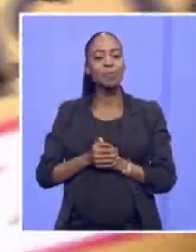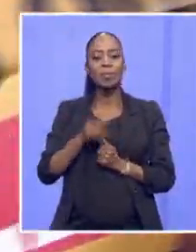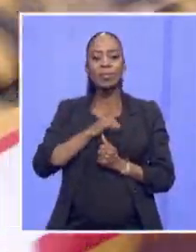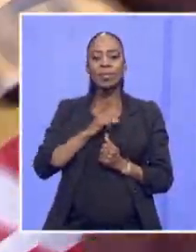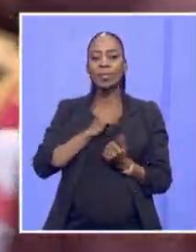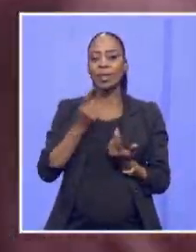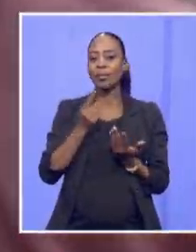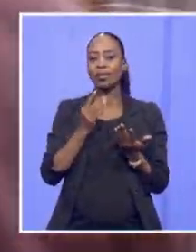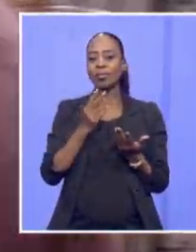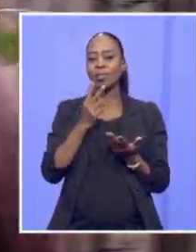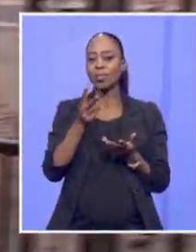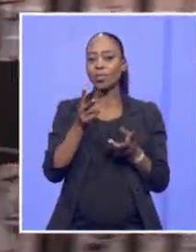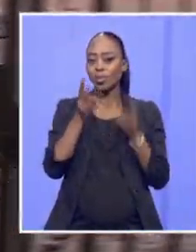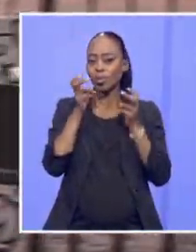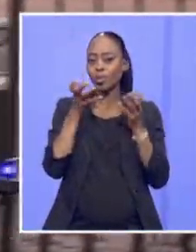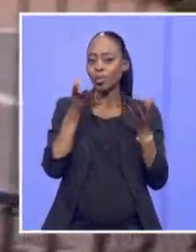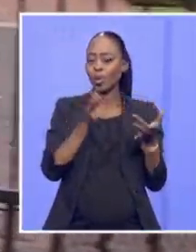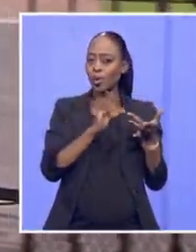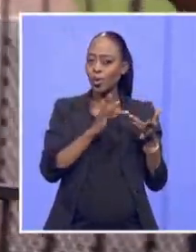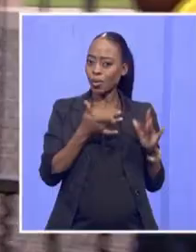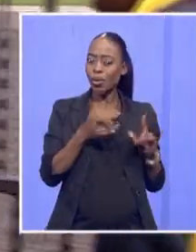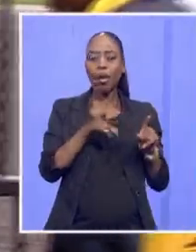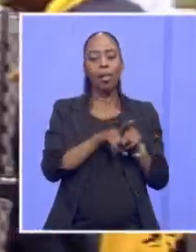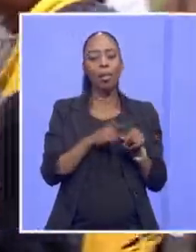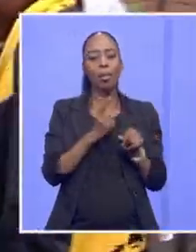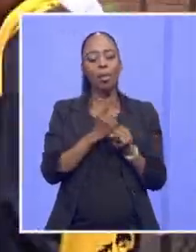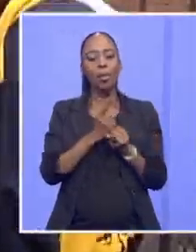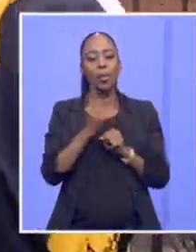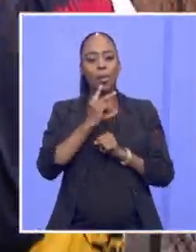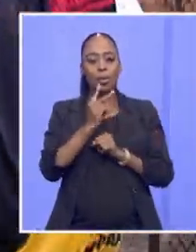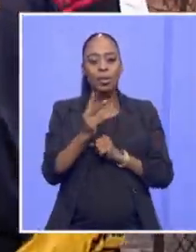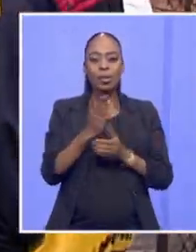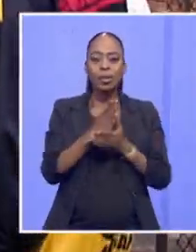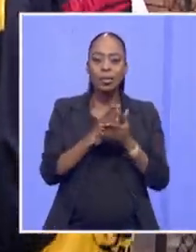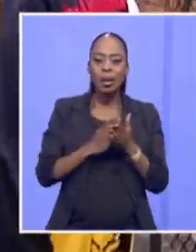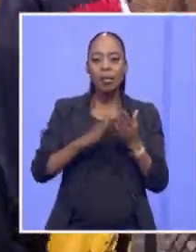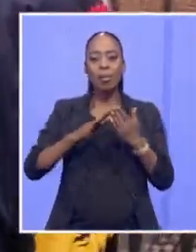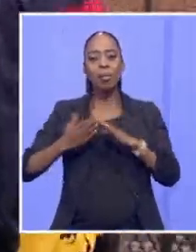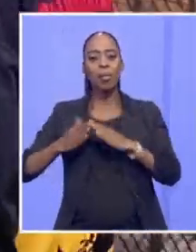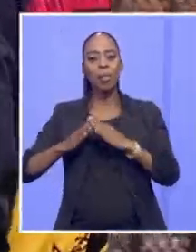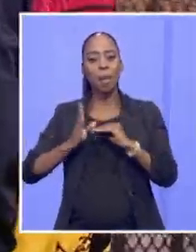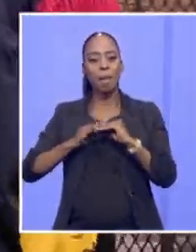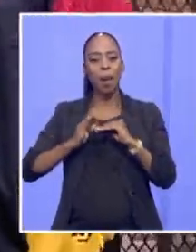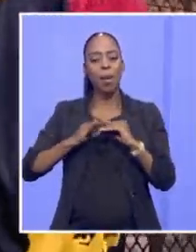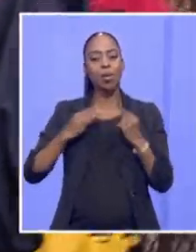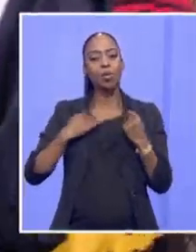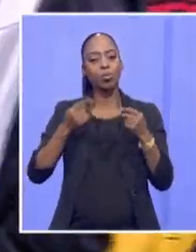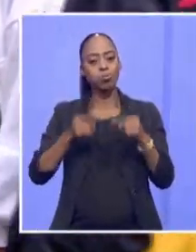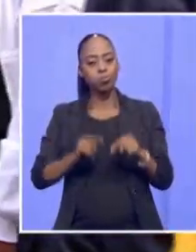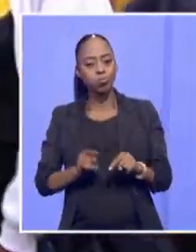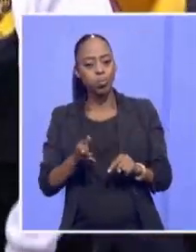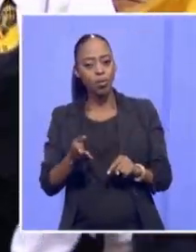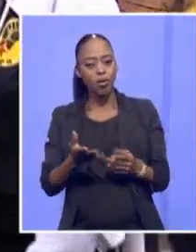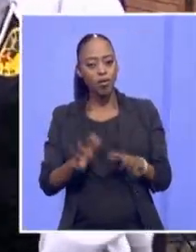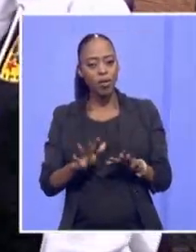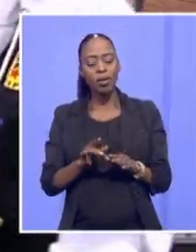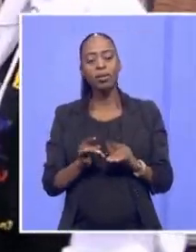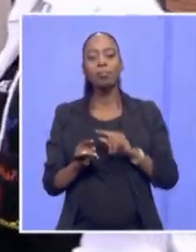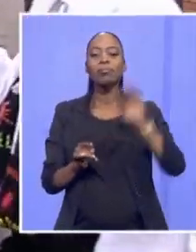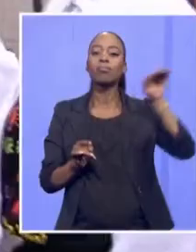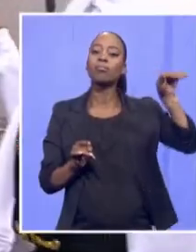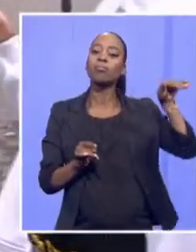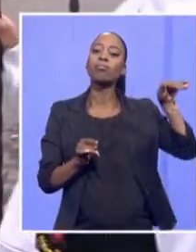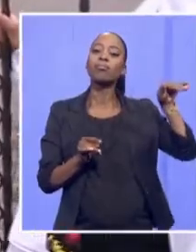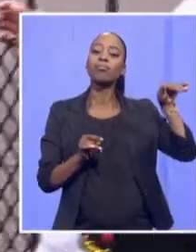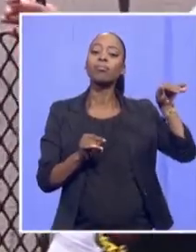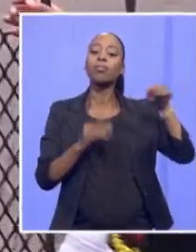does appear on the internet. You would see that some of the residents who were here just the other side of this